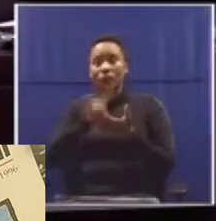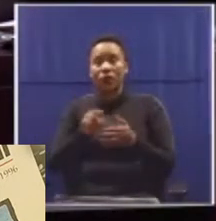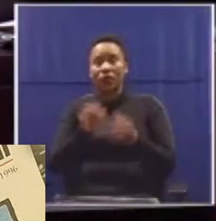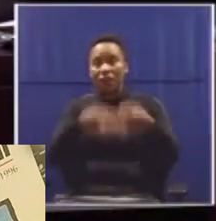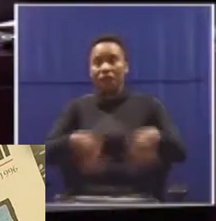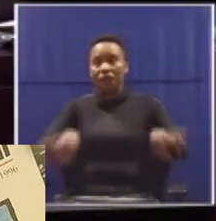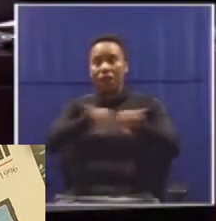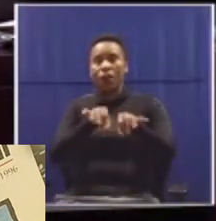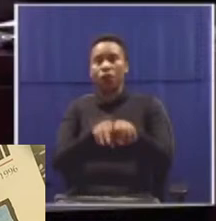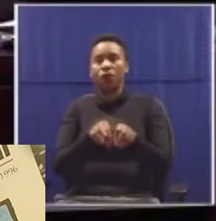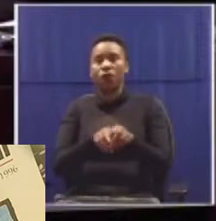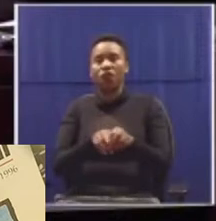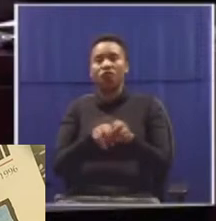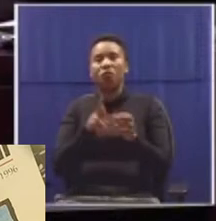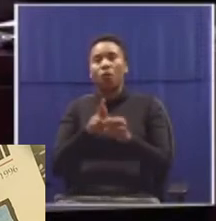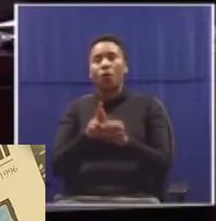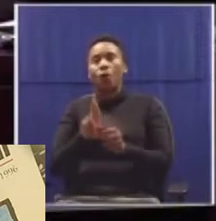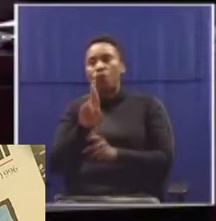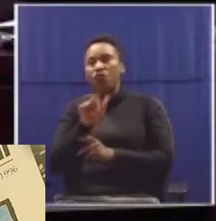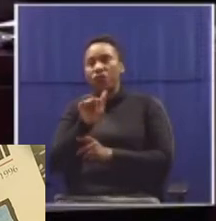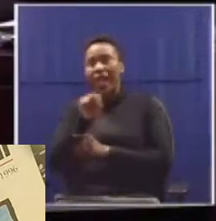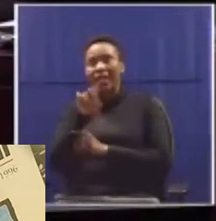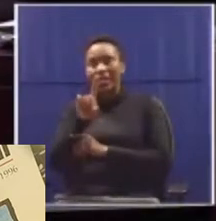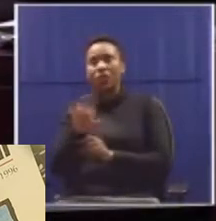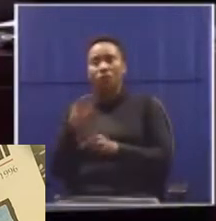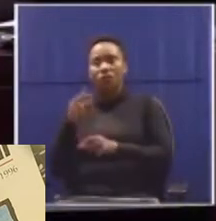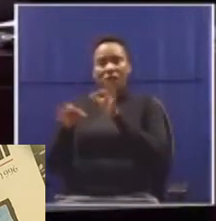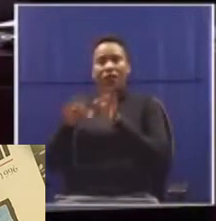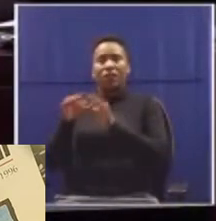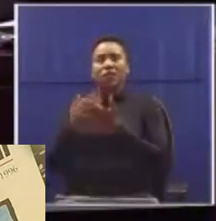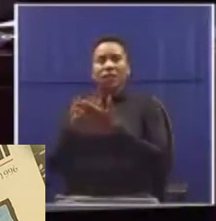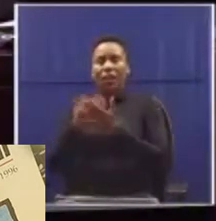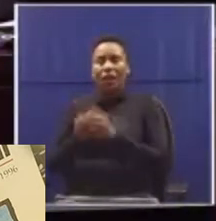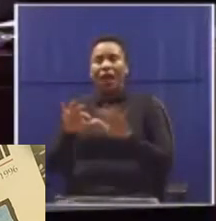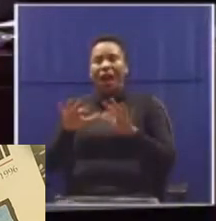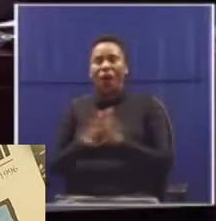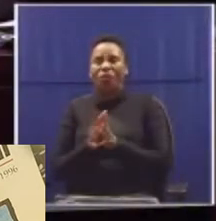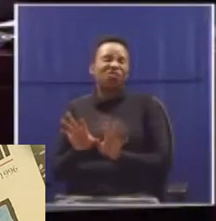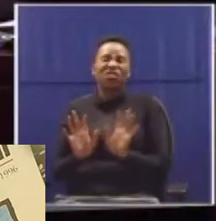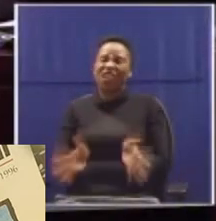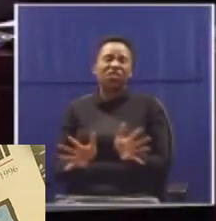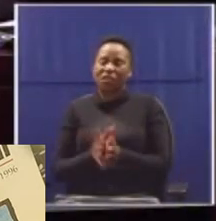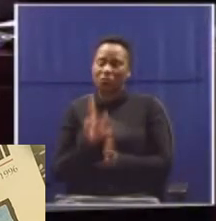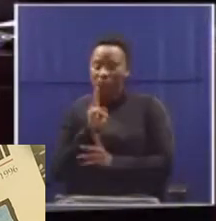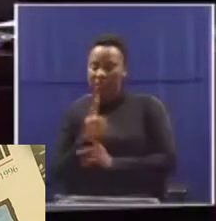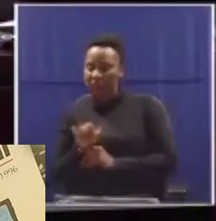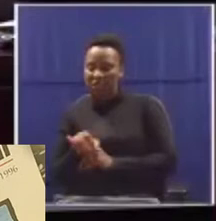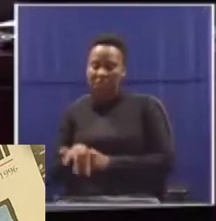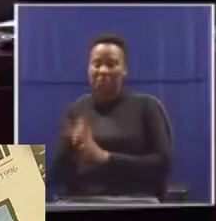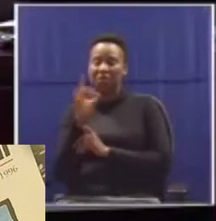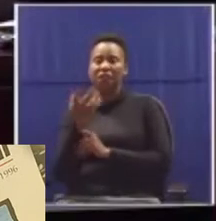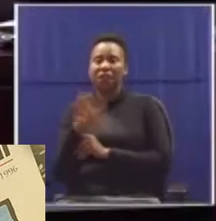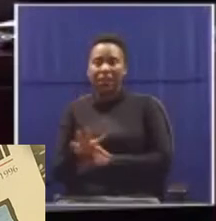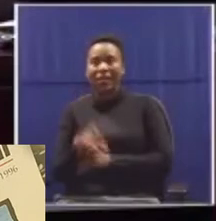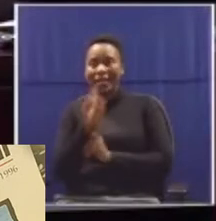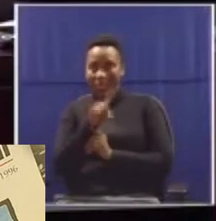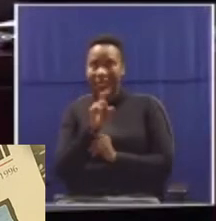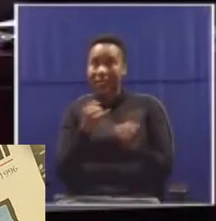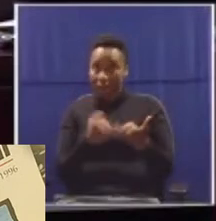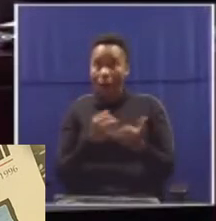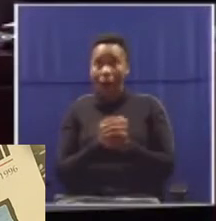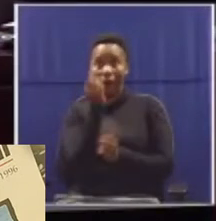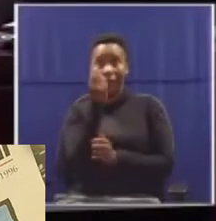Rand could be reversed by simply picking it up the comment reflected the inability to understand the link between